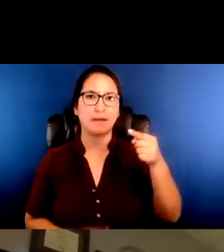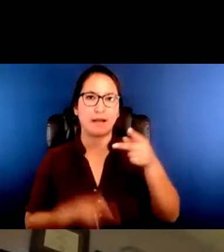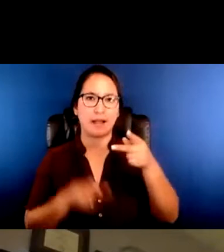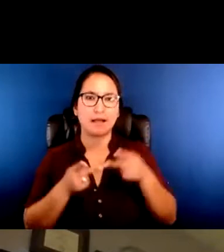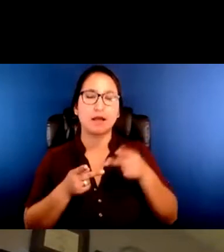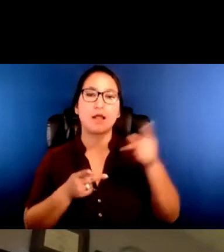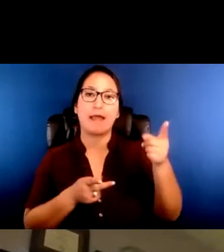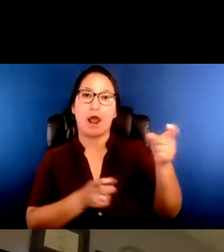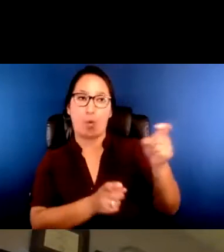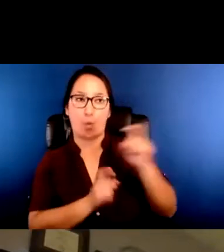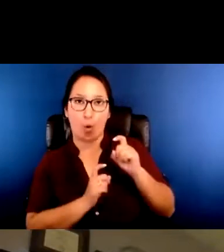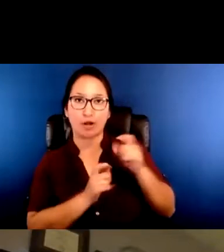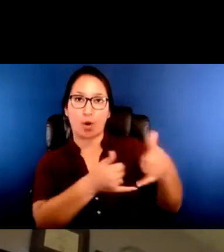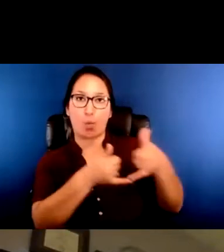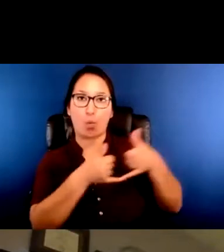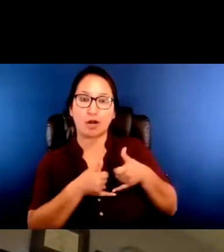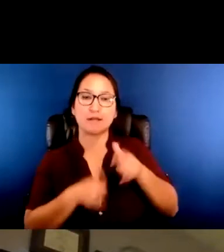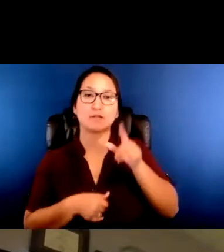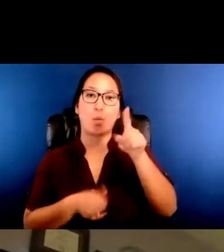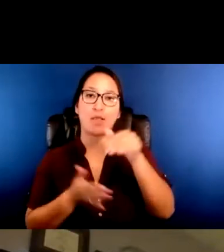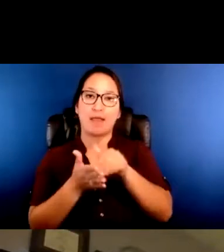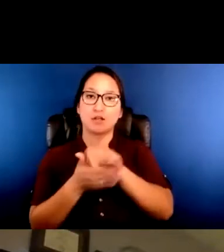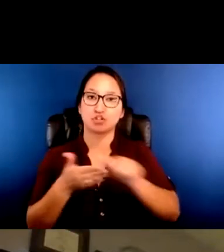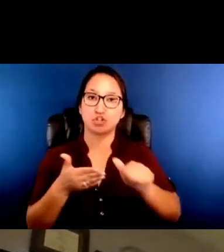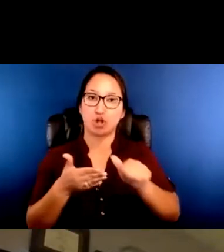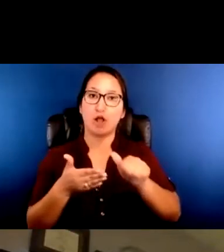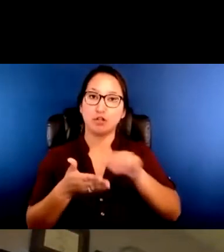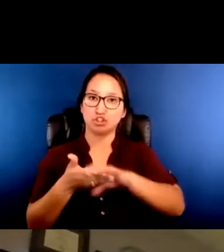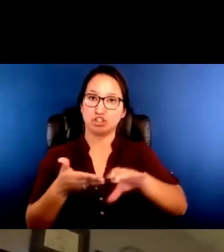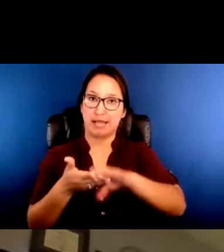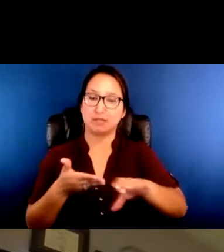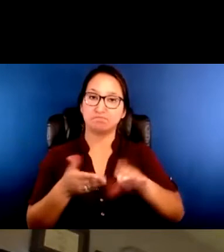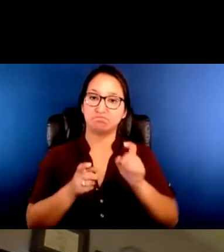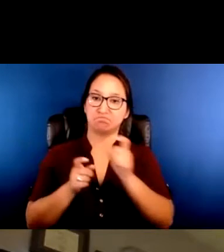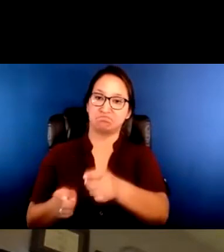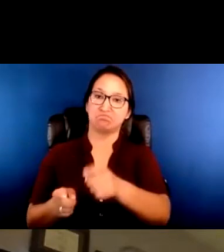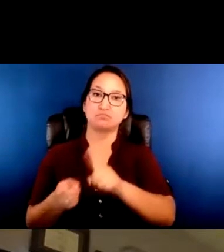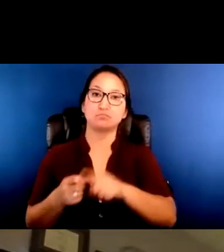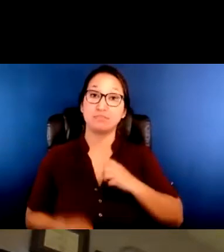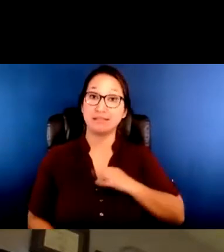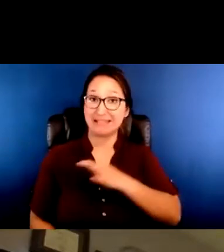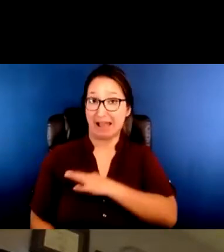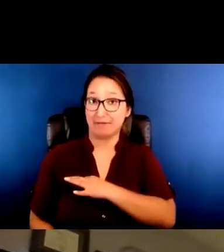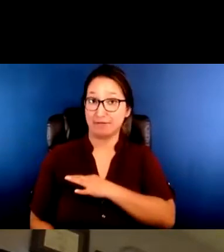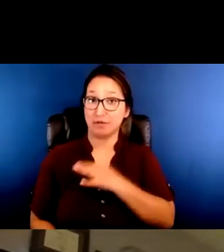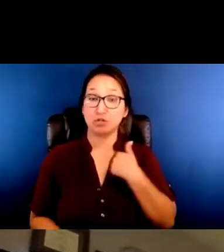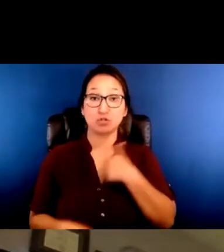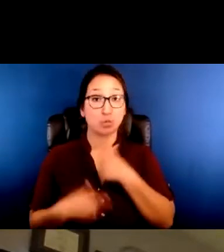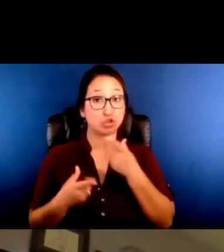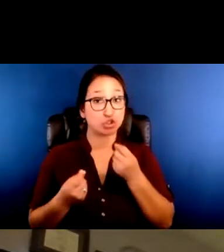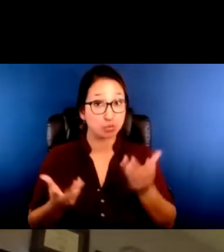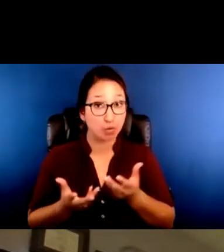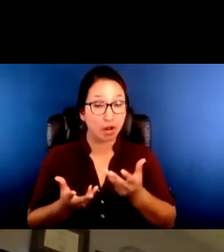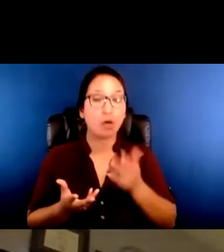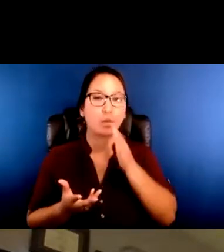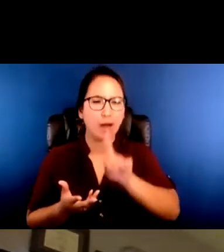check to the staff, essentially. And what we're going to do is we're going to ask staff, what's the best way to use this